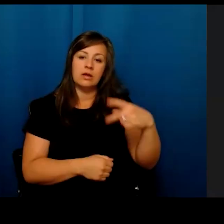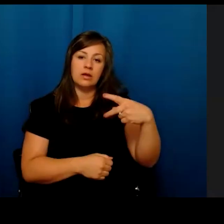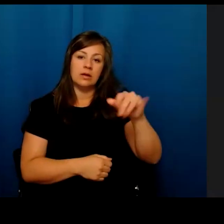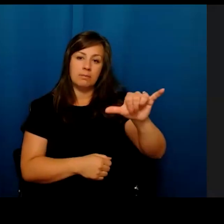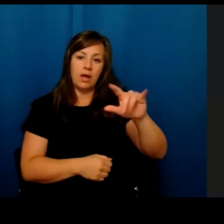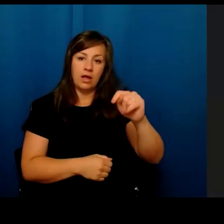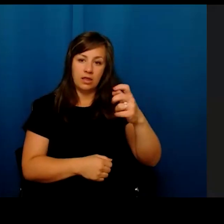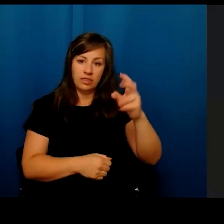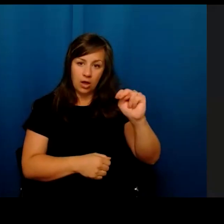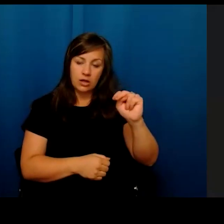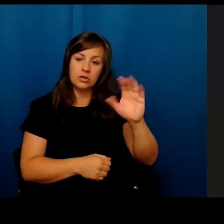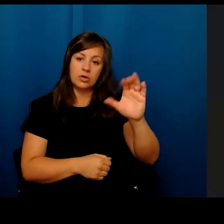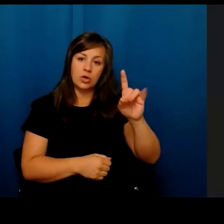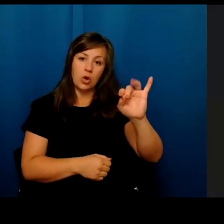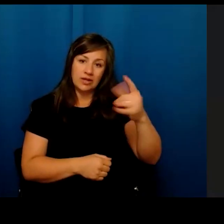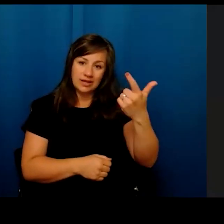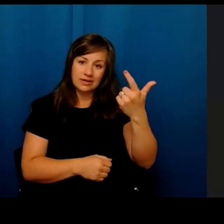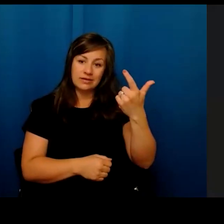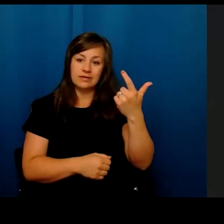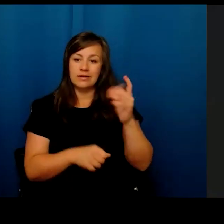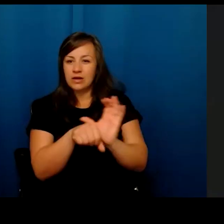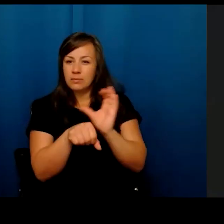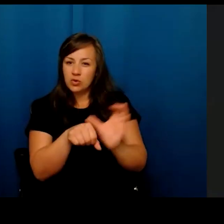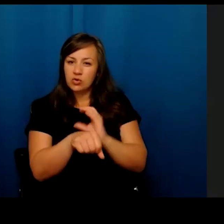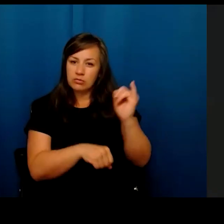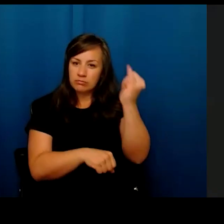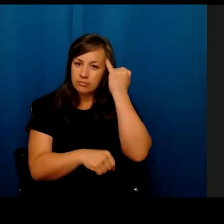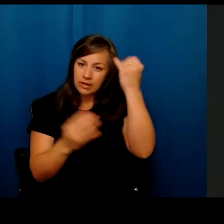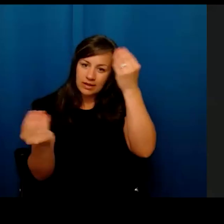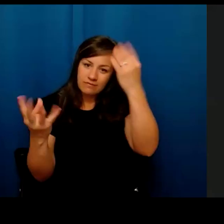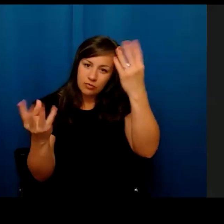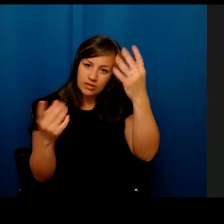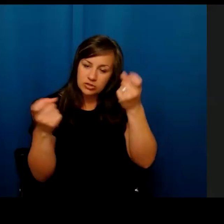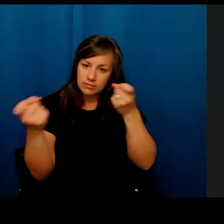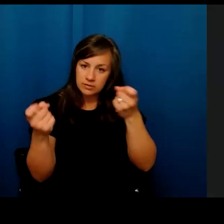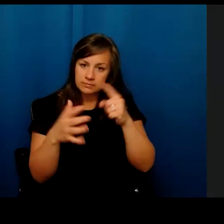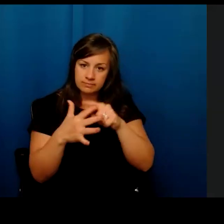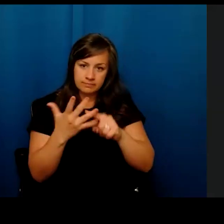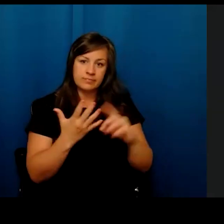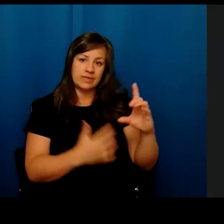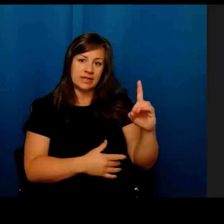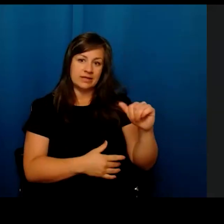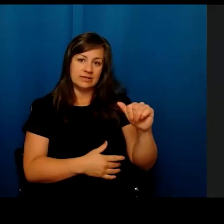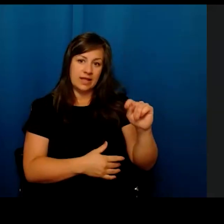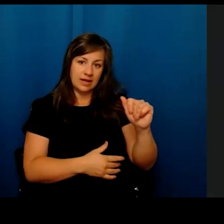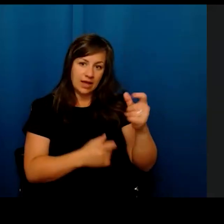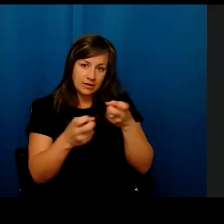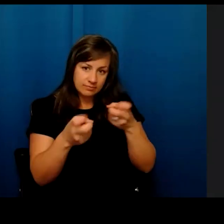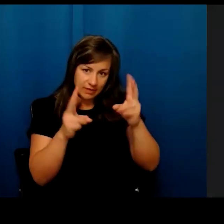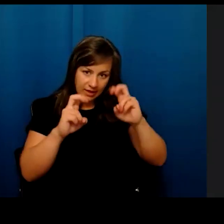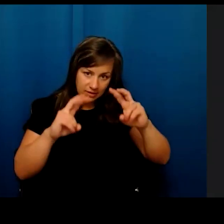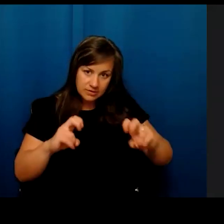Python. There are a couple of data analytics. And so I